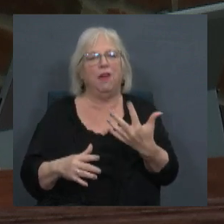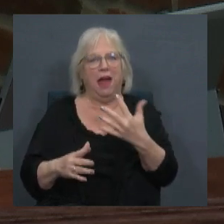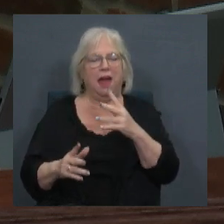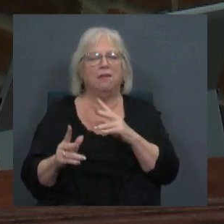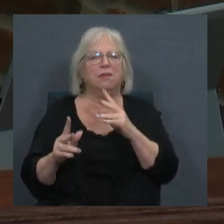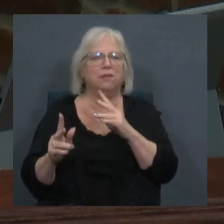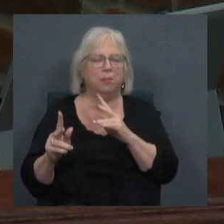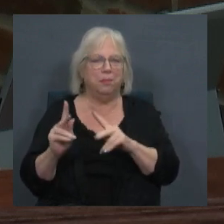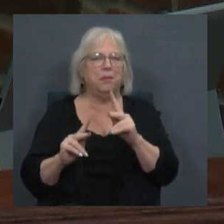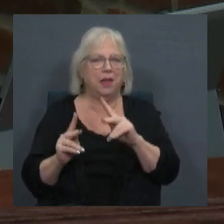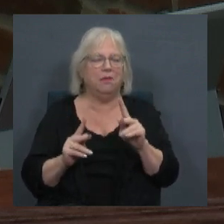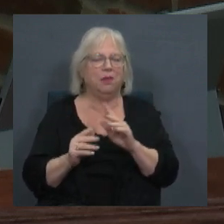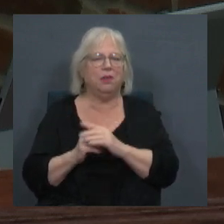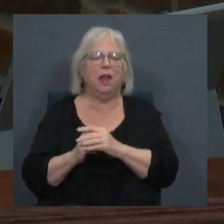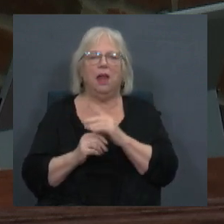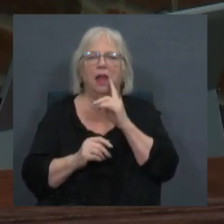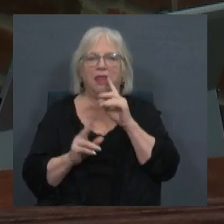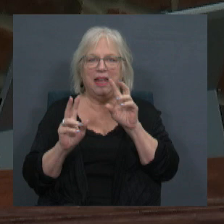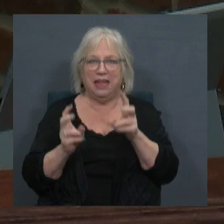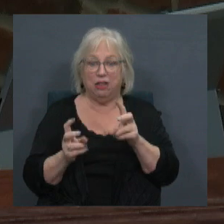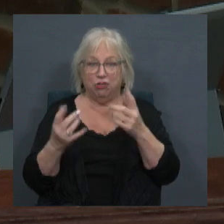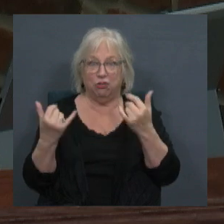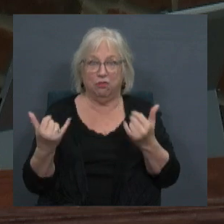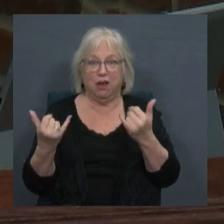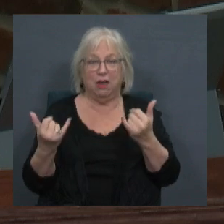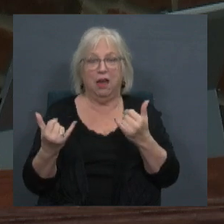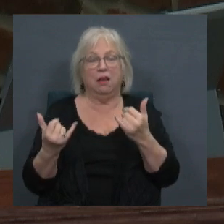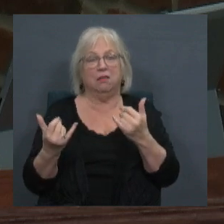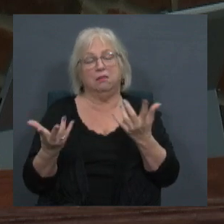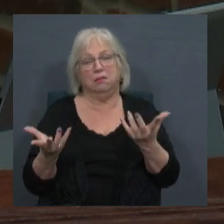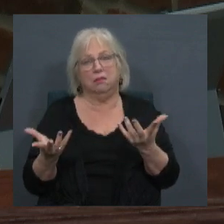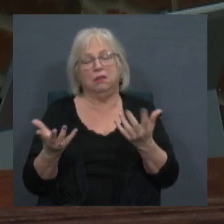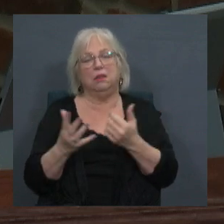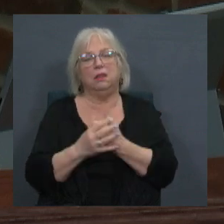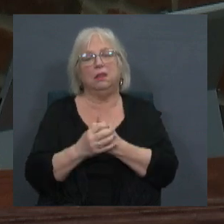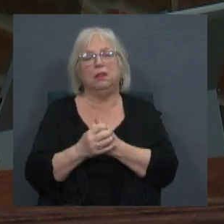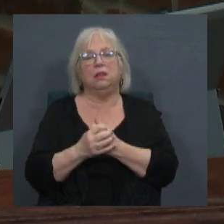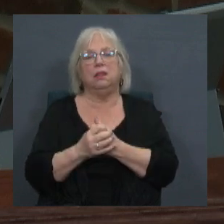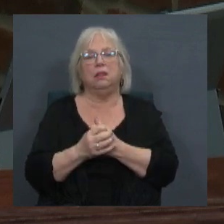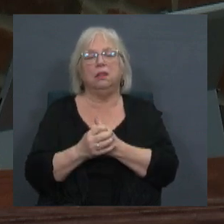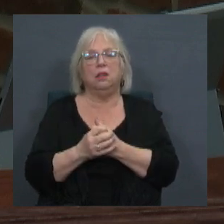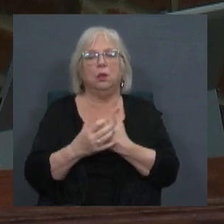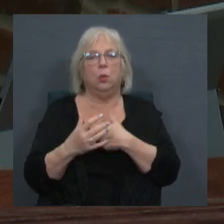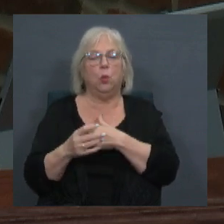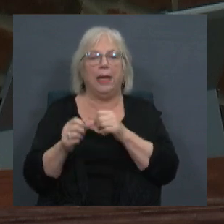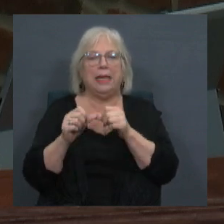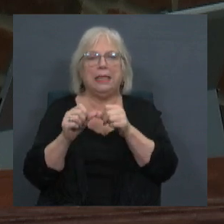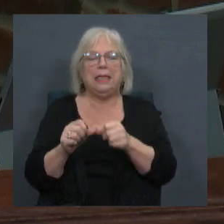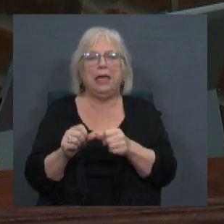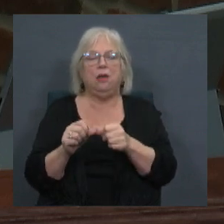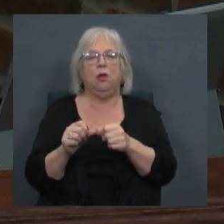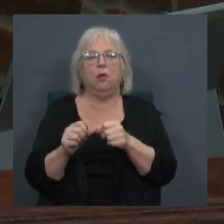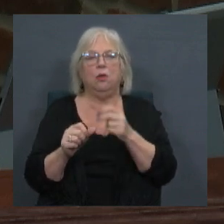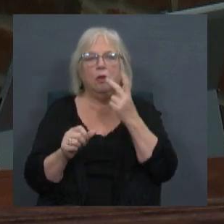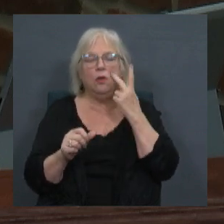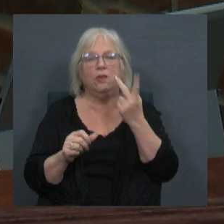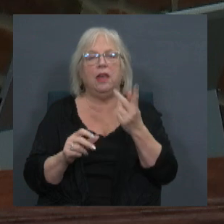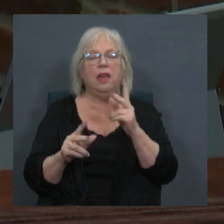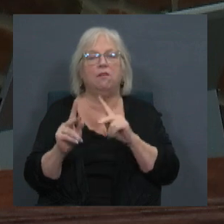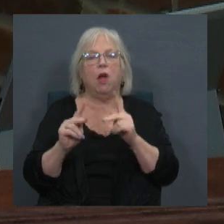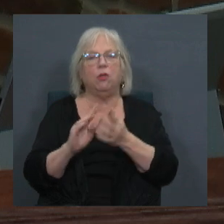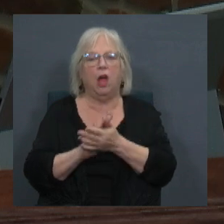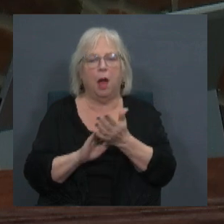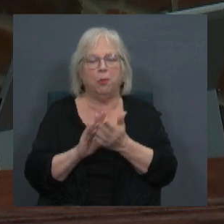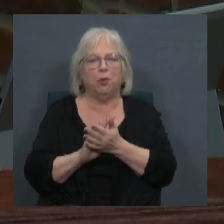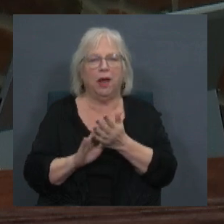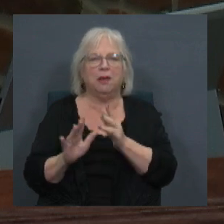individuals. I think the issue at hand is that we continue to see folks operate, much